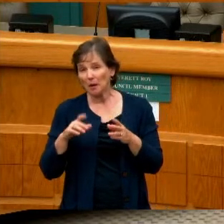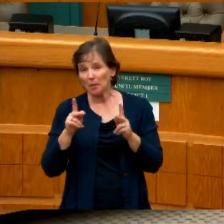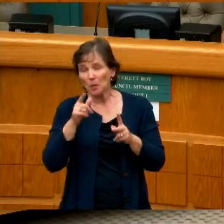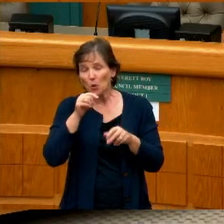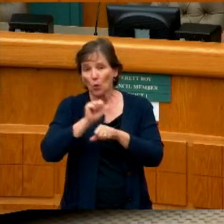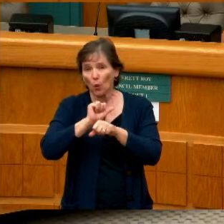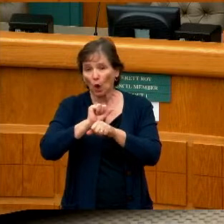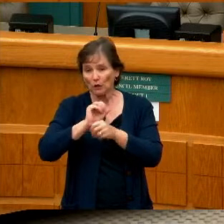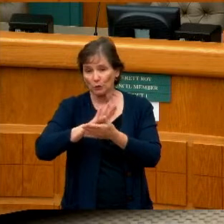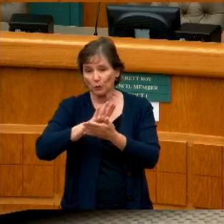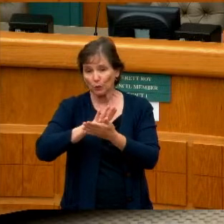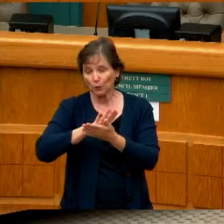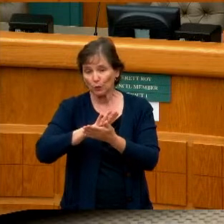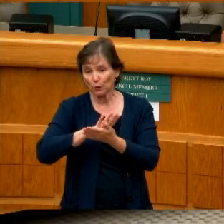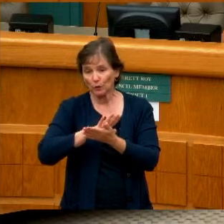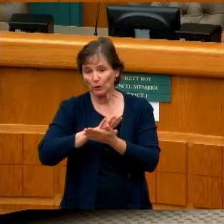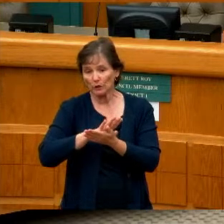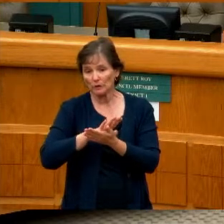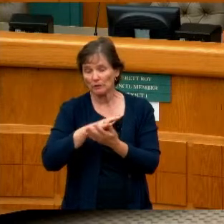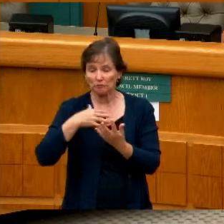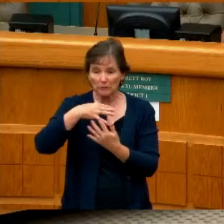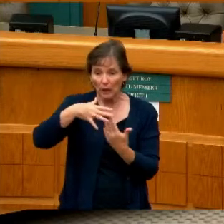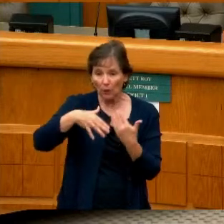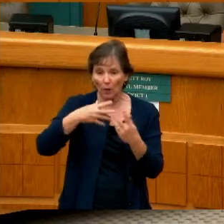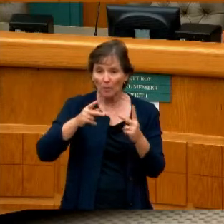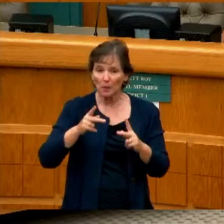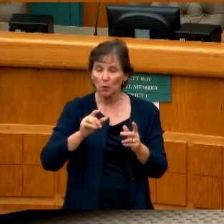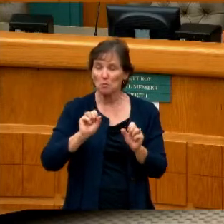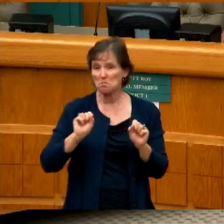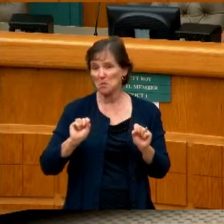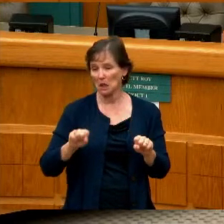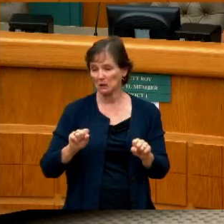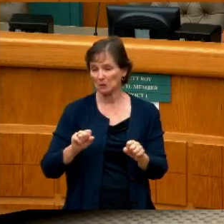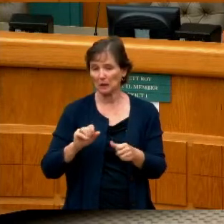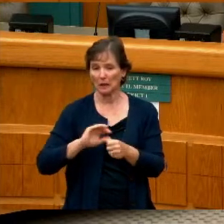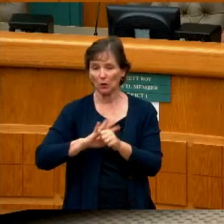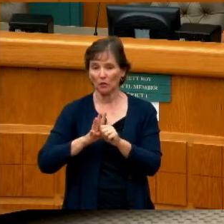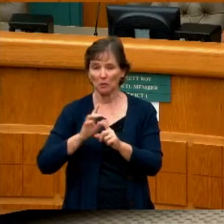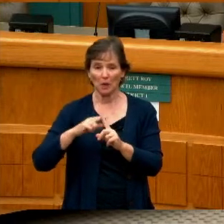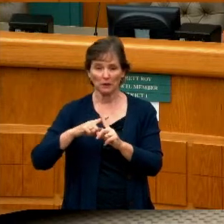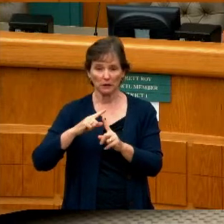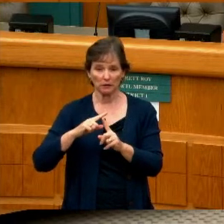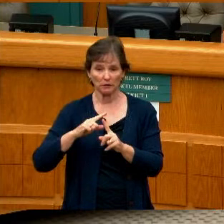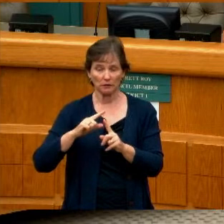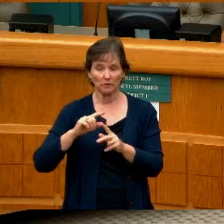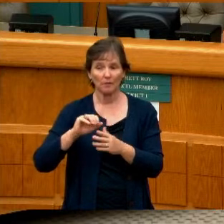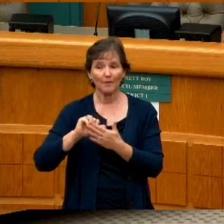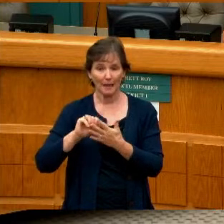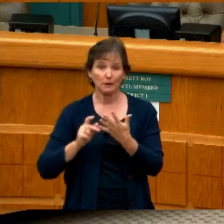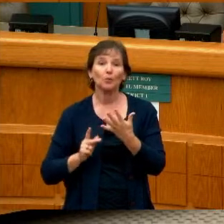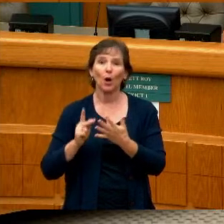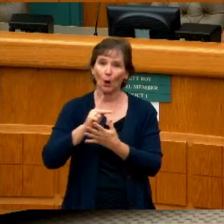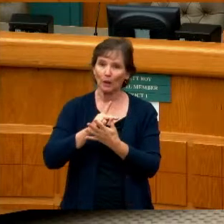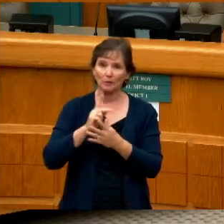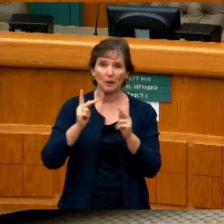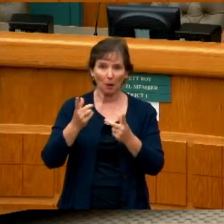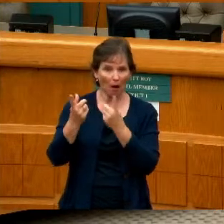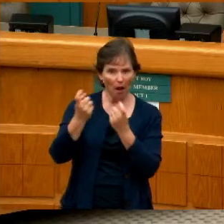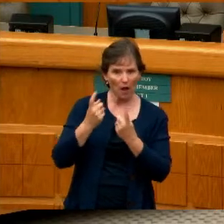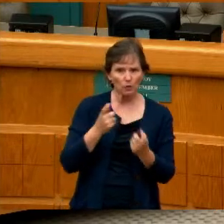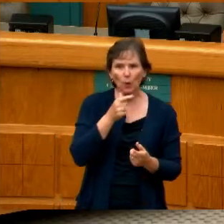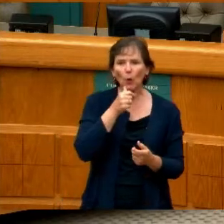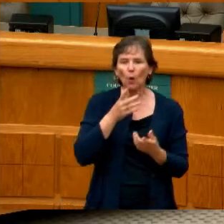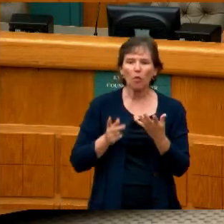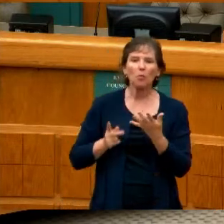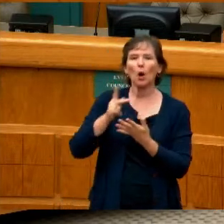descendants. And number 6, nurses that work in the schools around COVID-19 positive faculty and students.